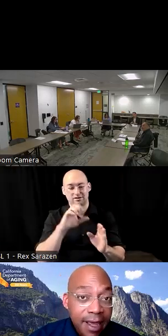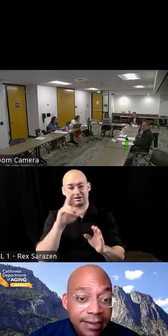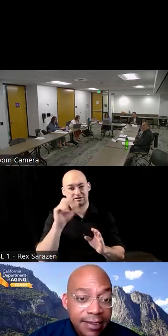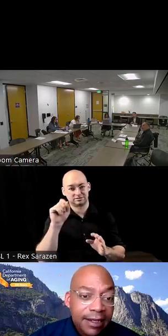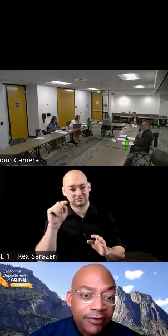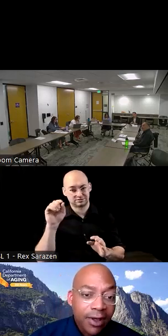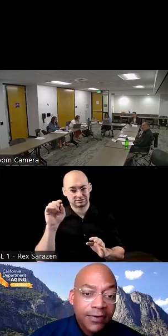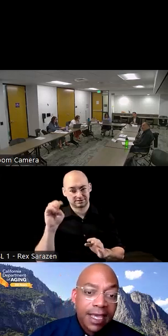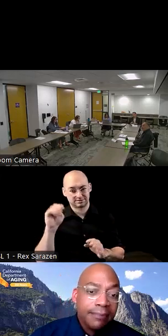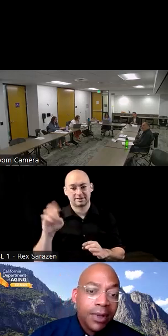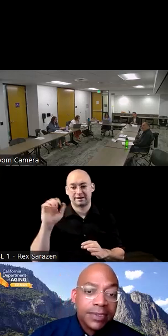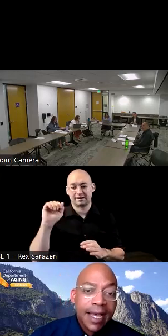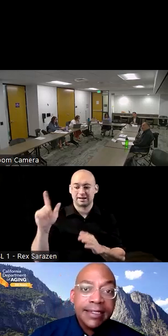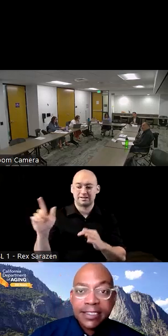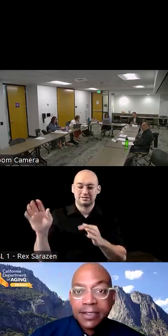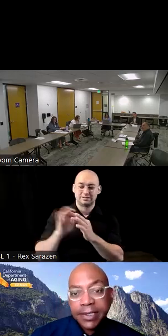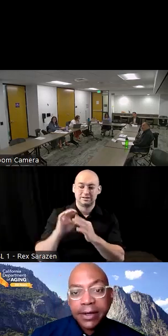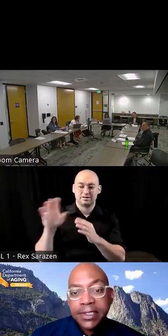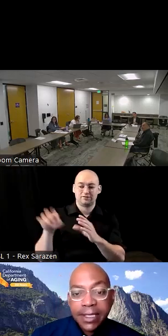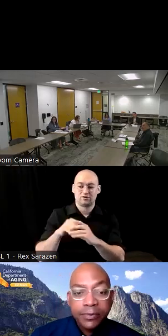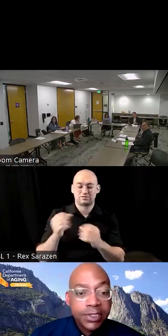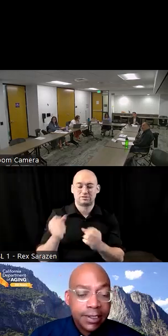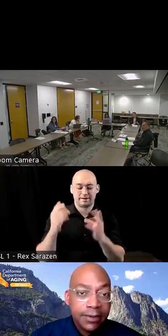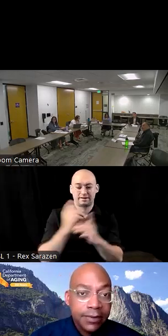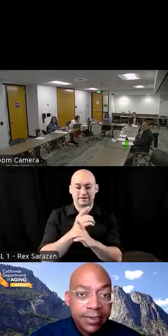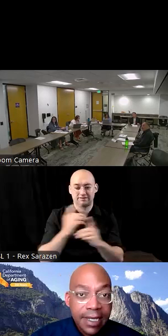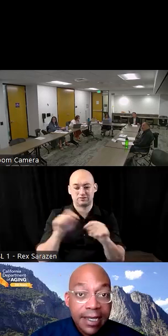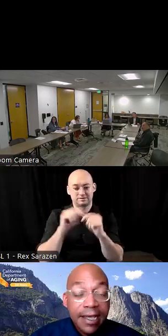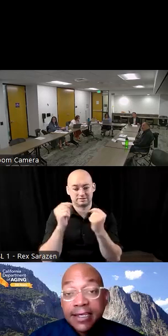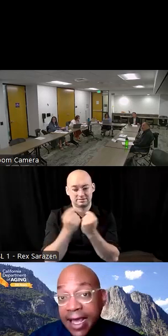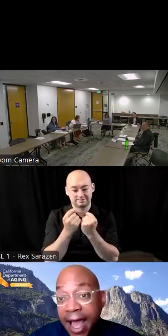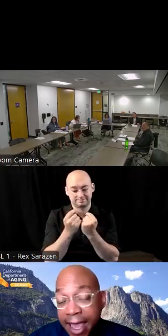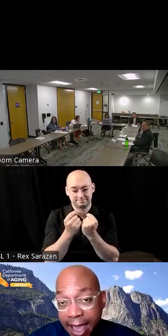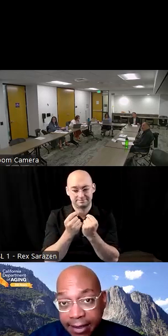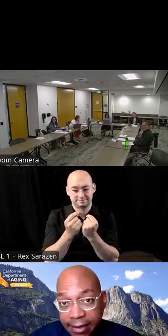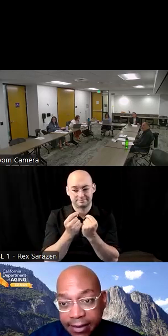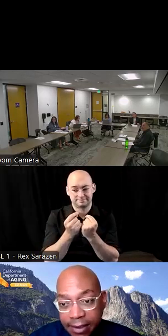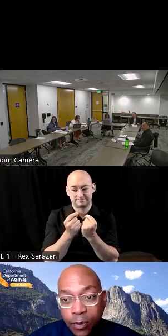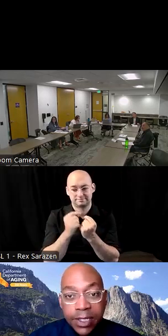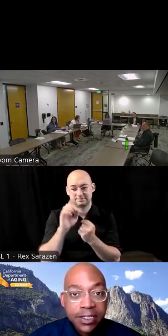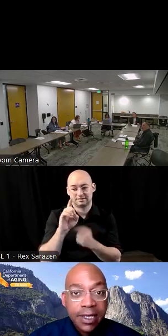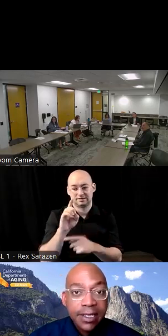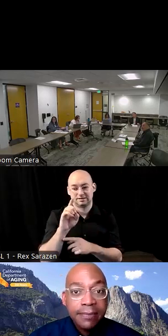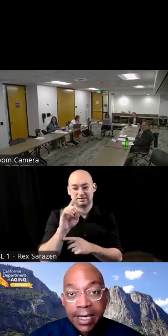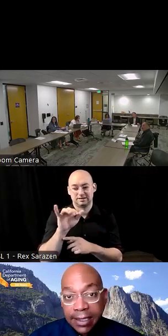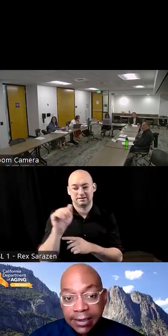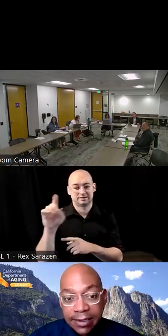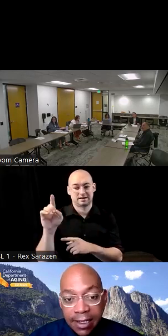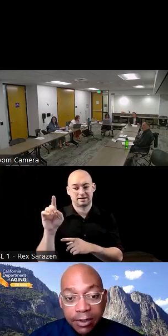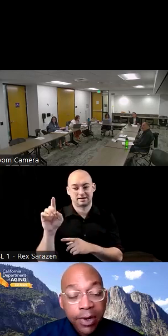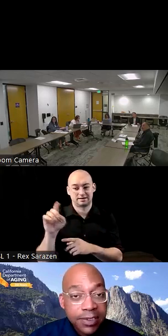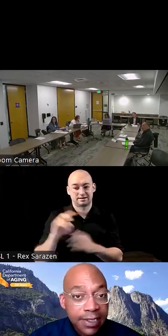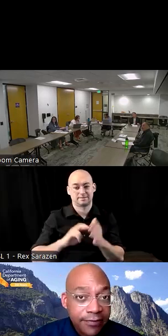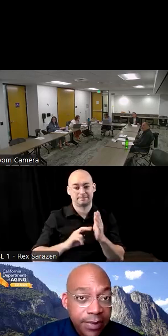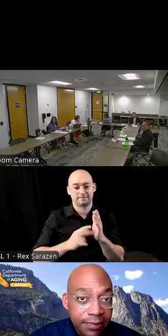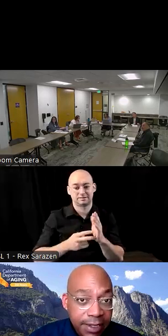CALS Connect involves a multidisciplinary team, which includes the dyad, which means